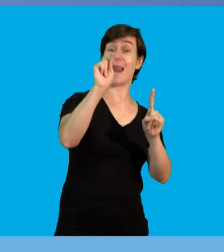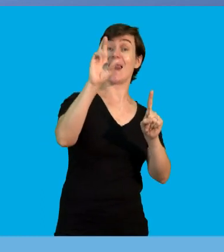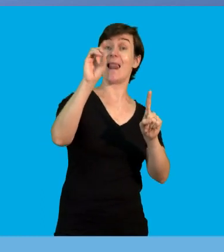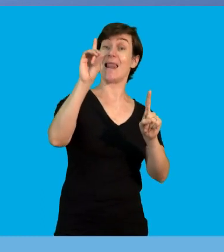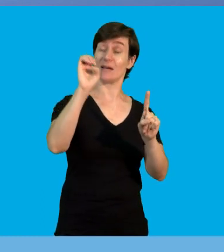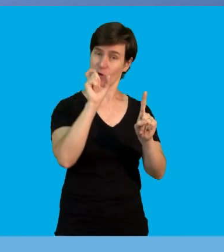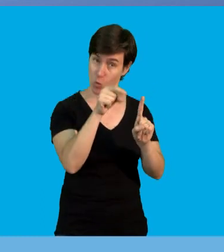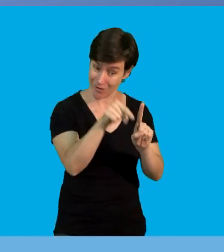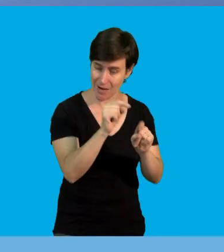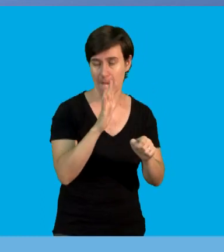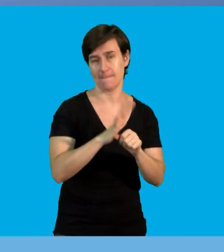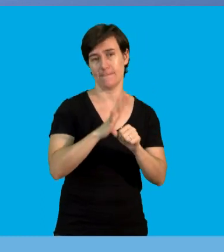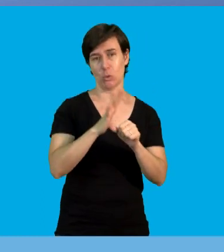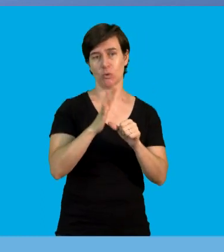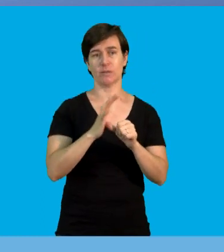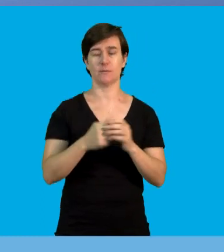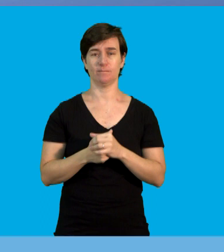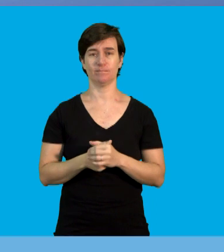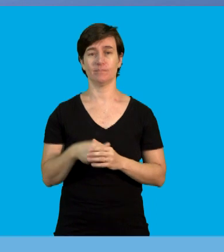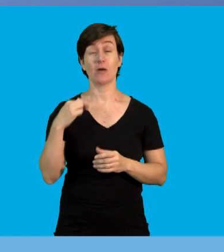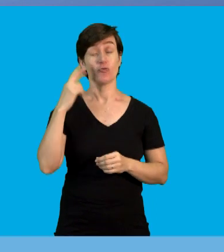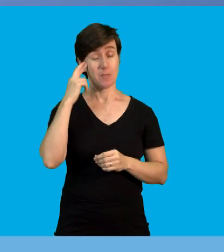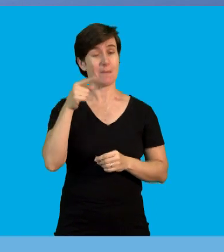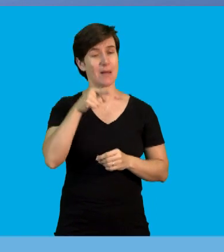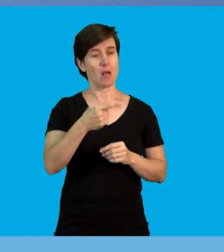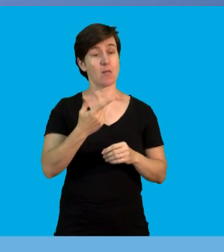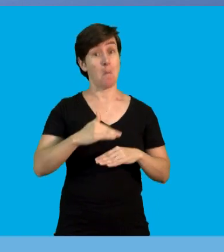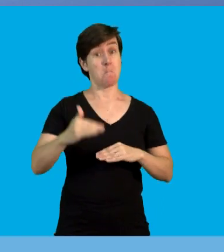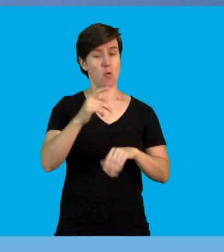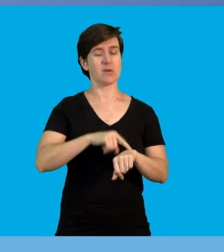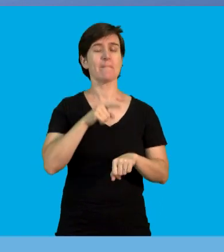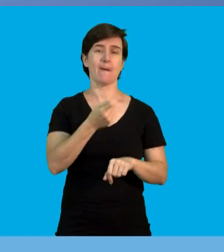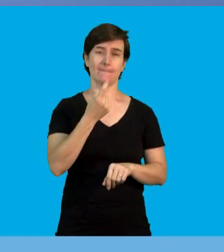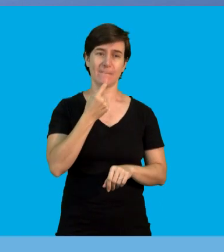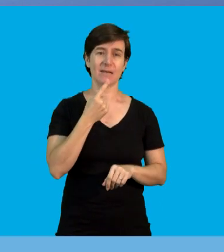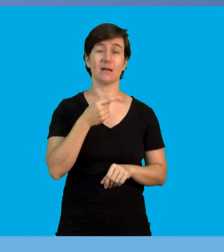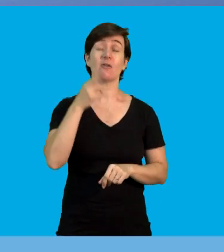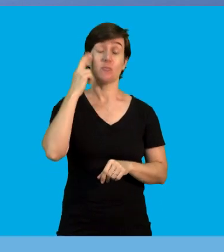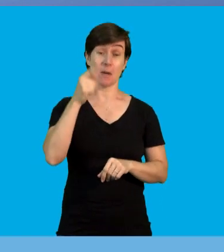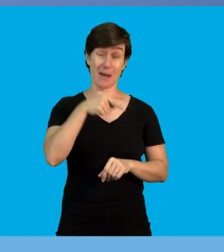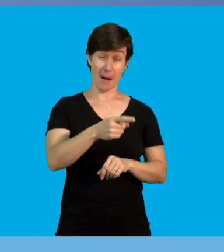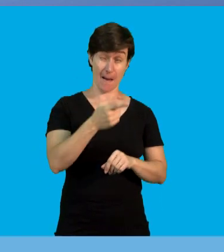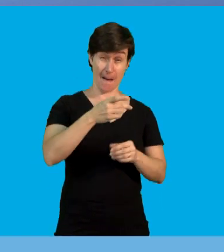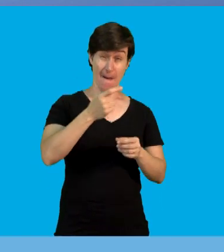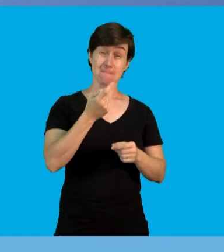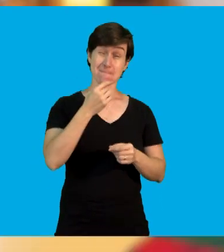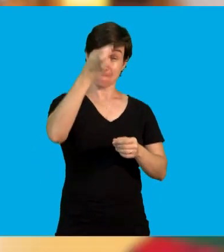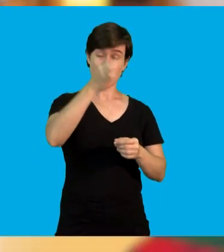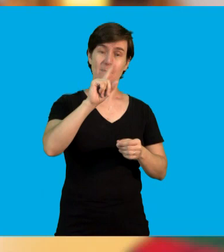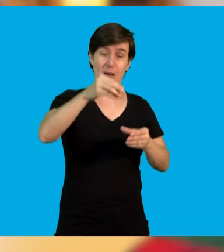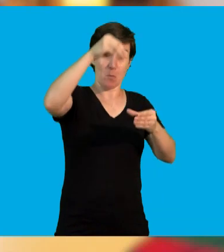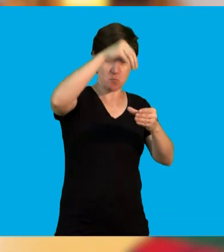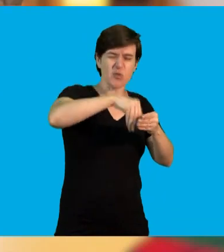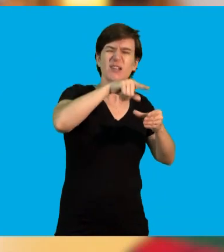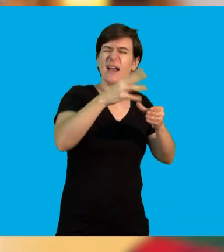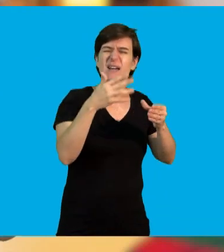and your negative electrode. And remember, those are usually made of metals. And those metals must always be dipped into a solution